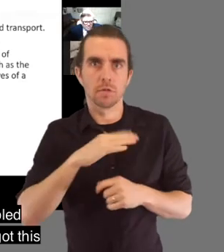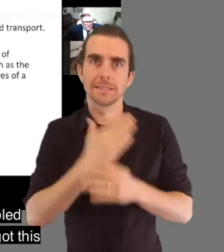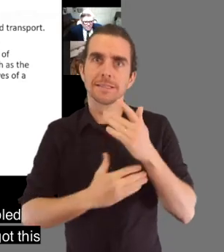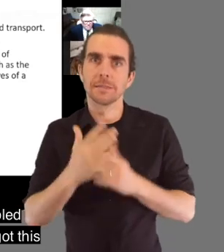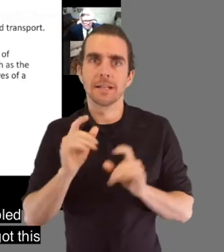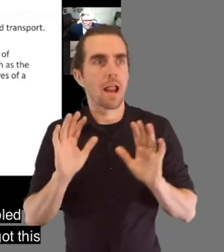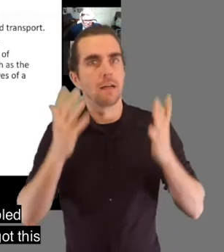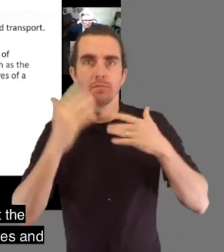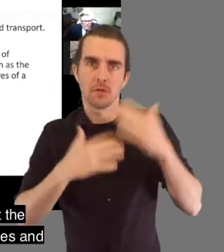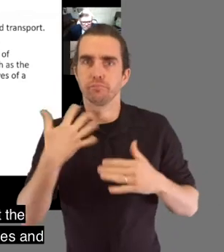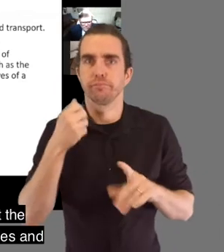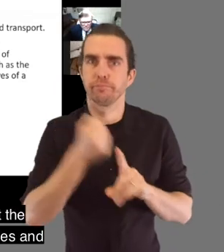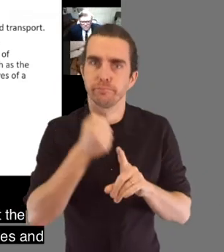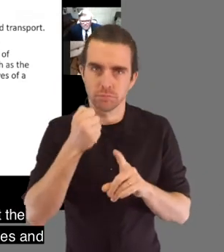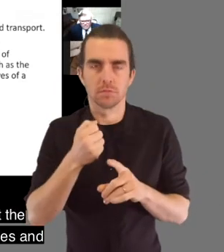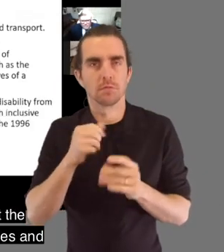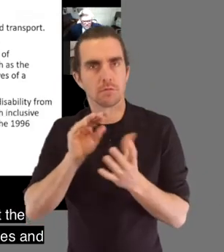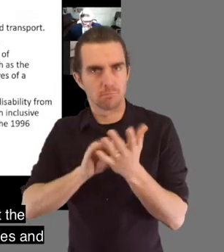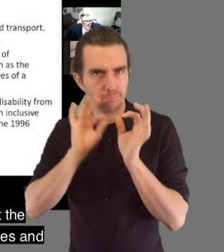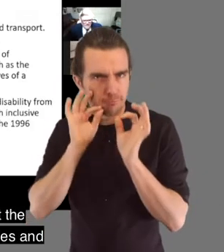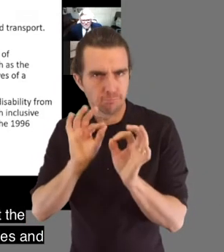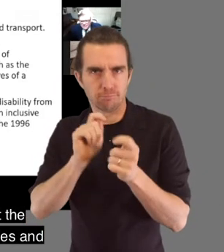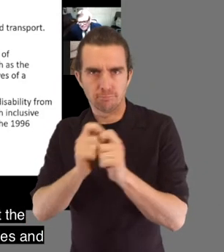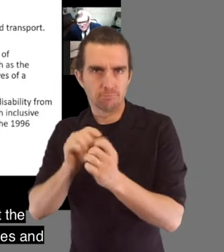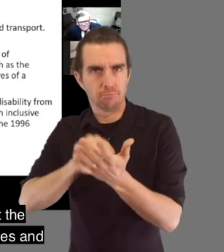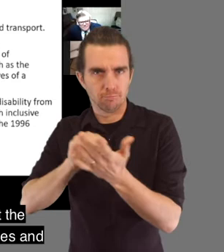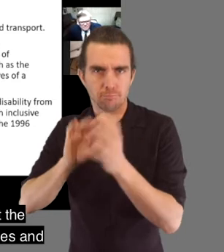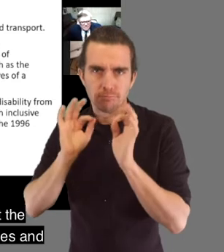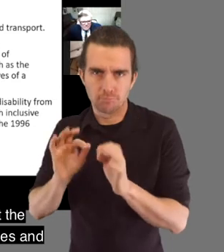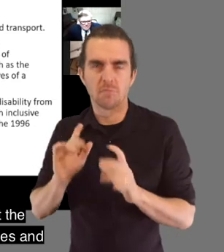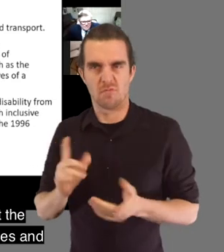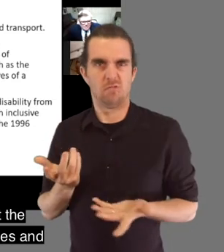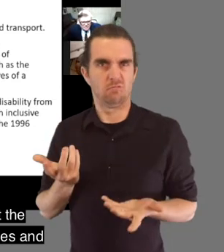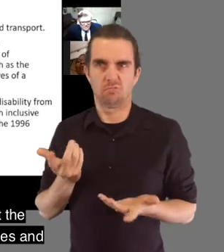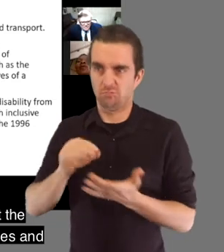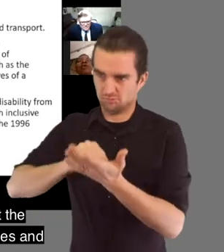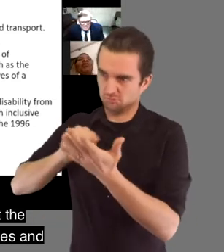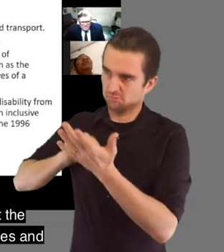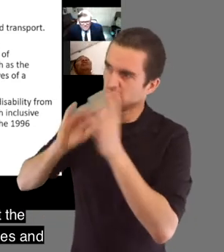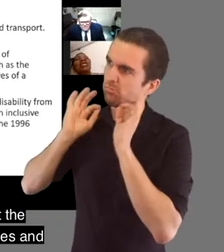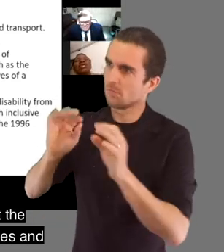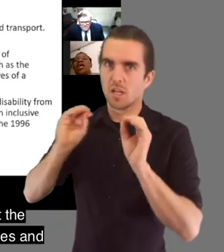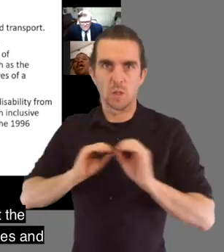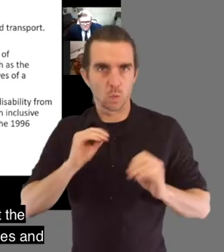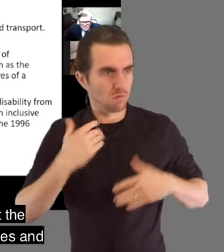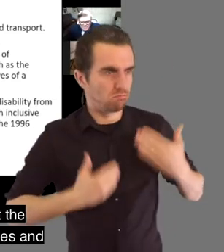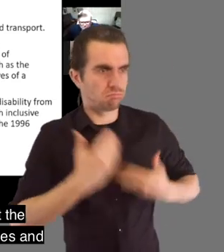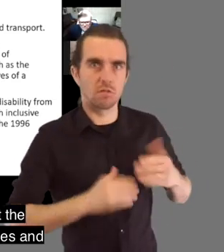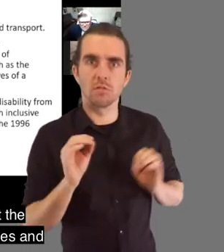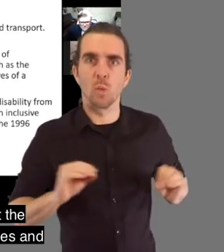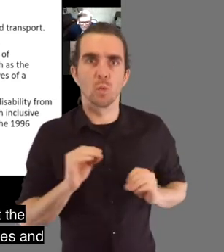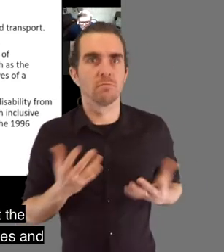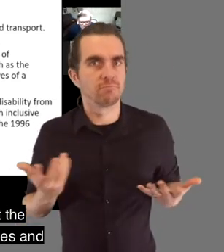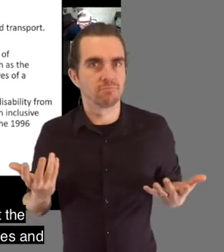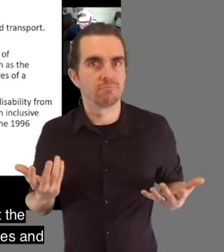Africa. We've got these beautiful policies, legislations, but the problem of implementation